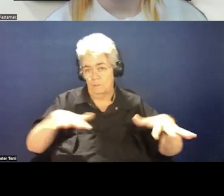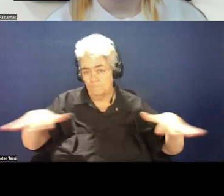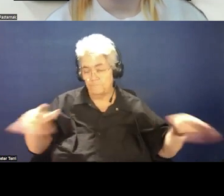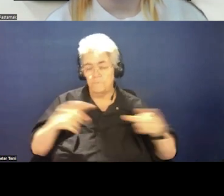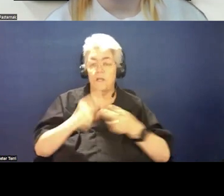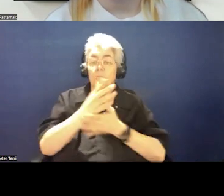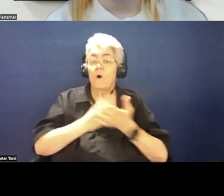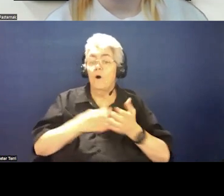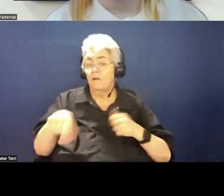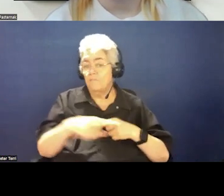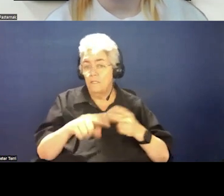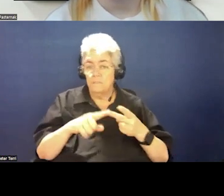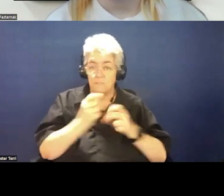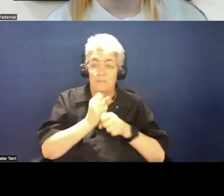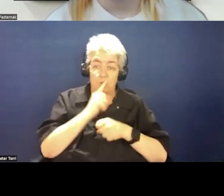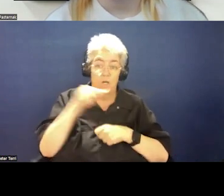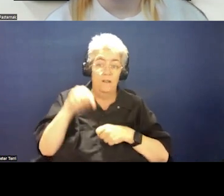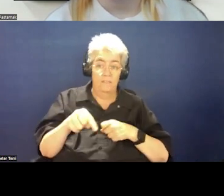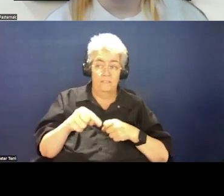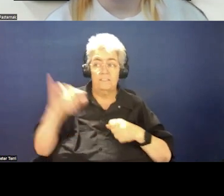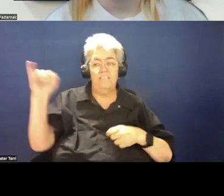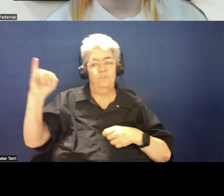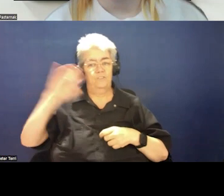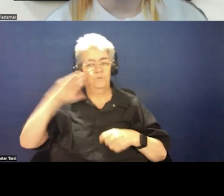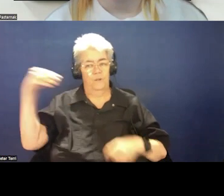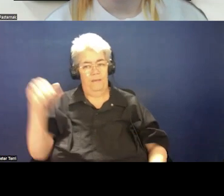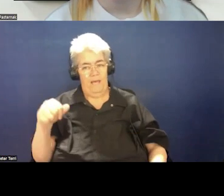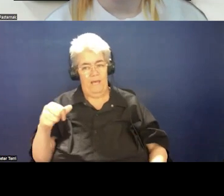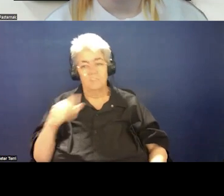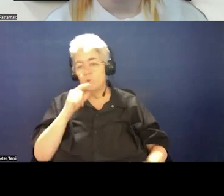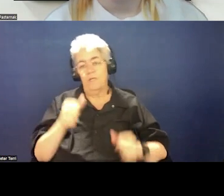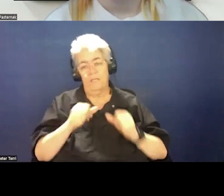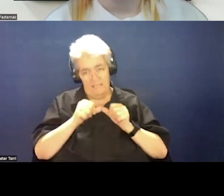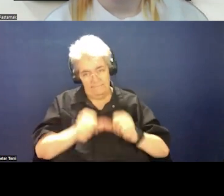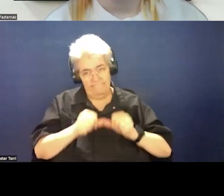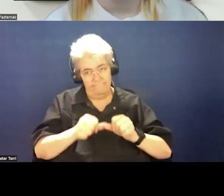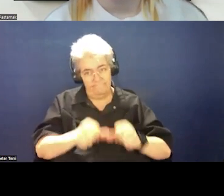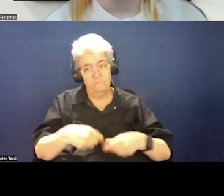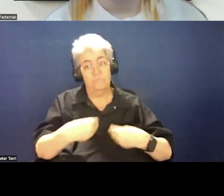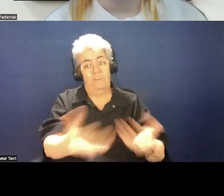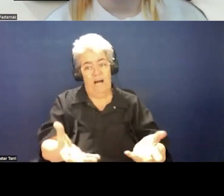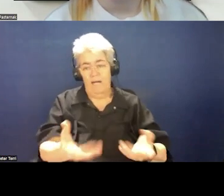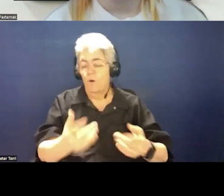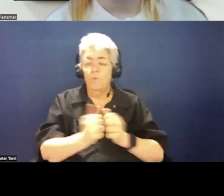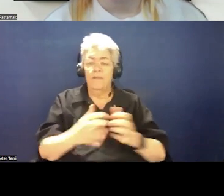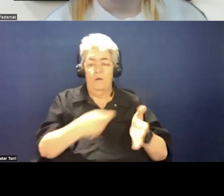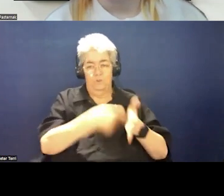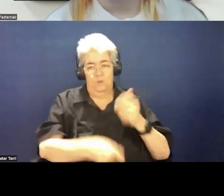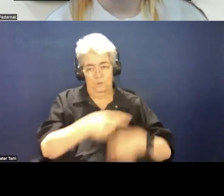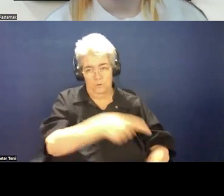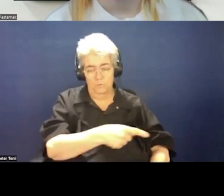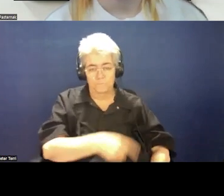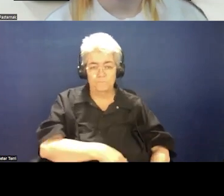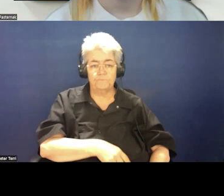sure that this crisis care is covered by insurance so that we can sustainably provide it. And then